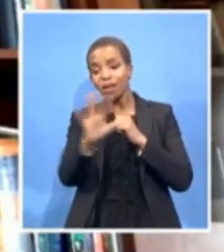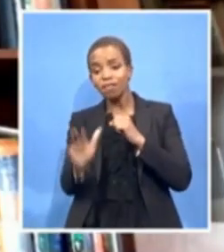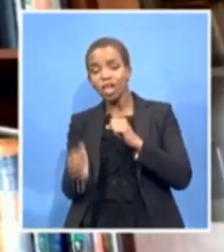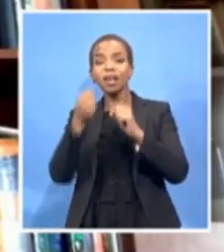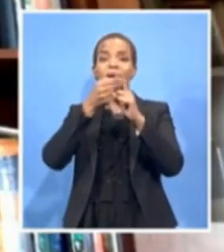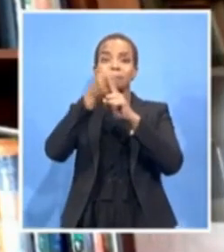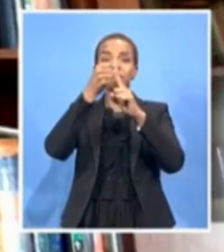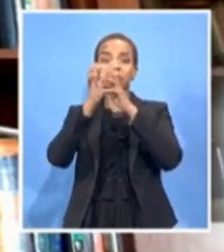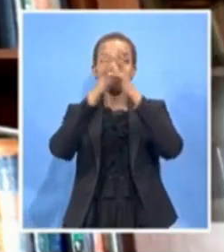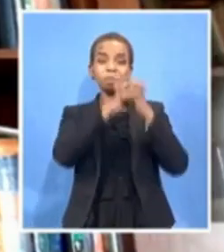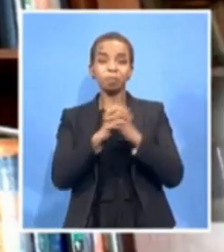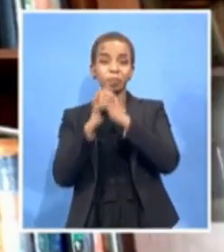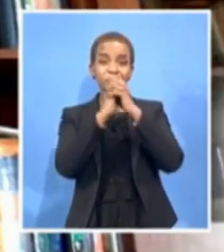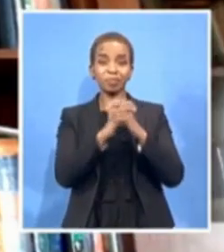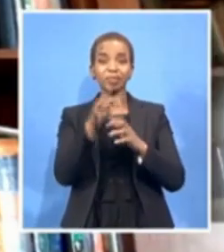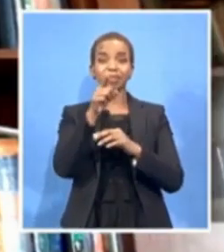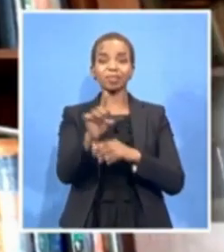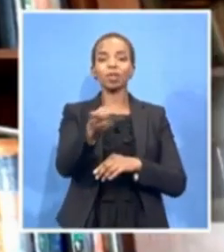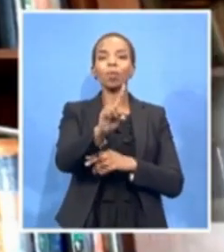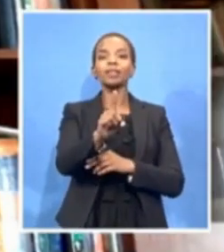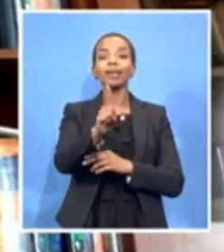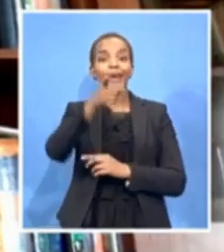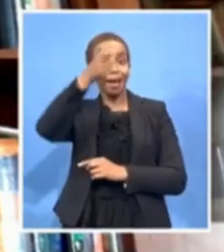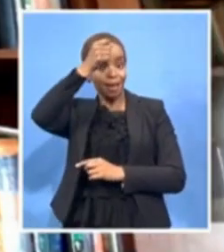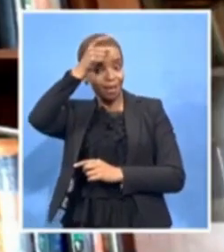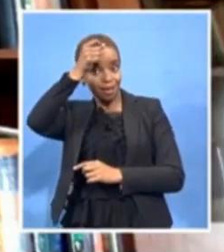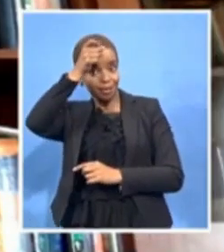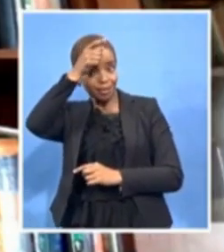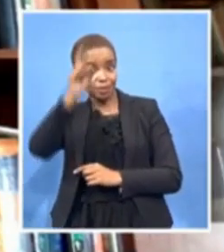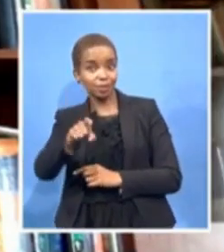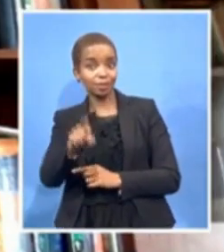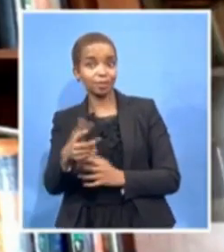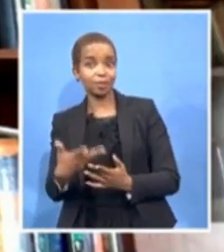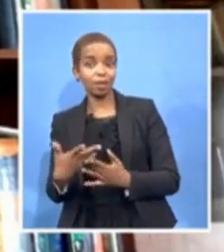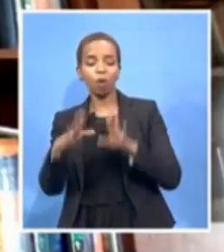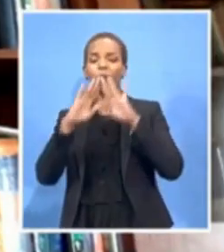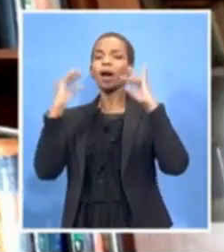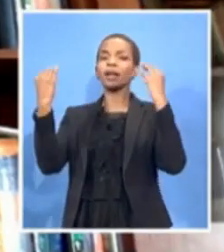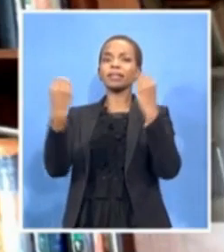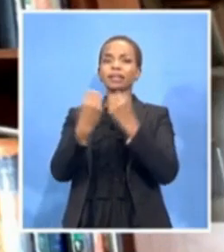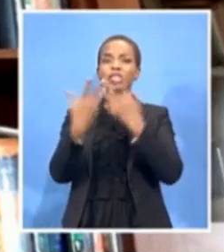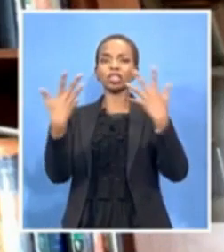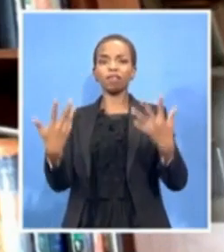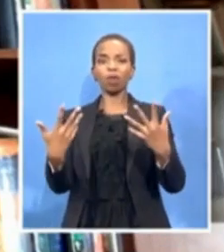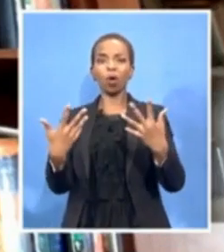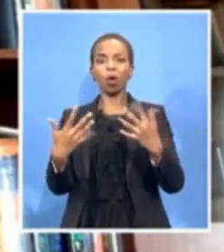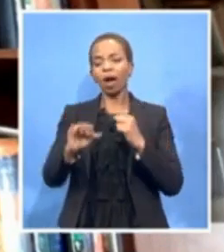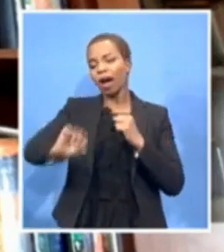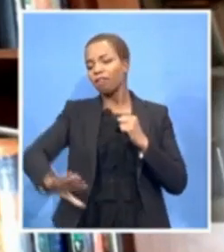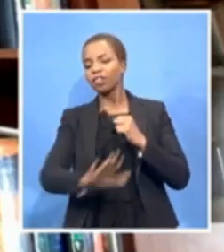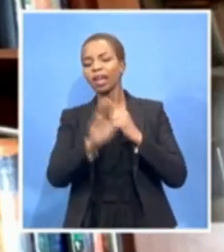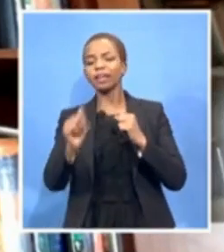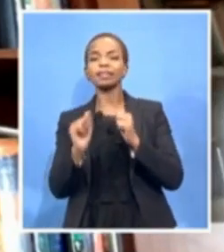when the Organization of African Unity, heads of states and government gathered in Addis Ababa,